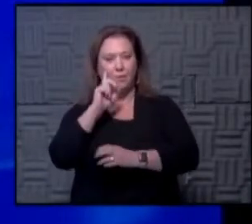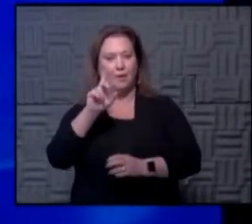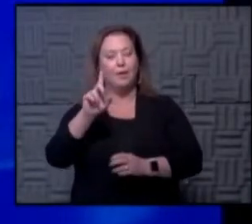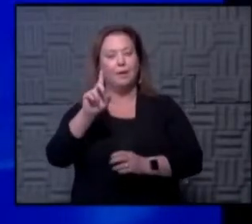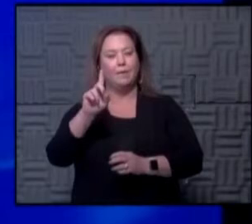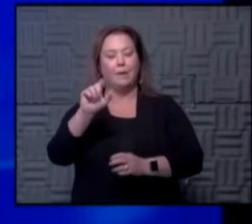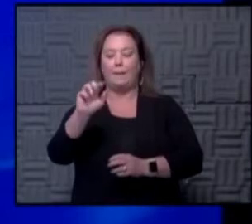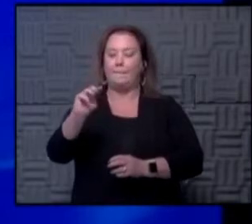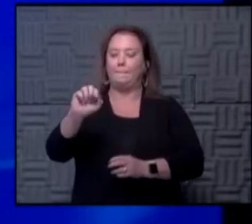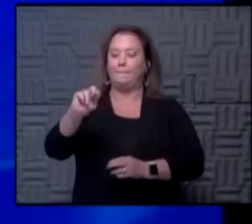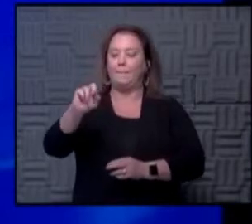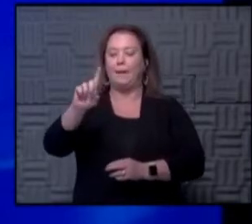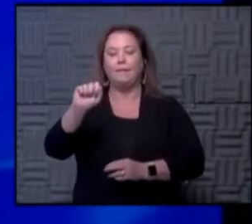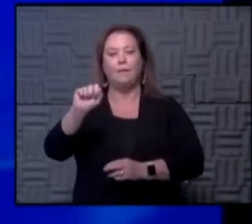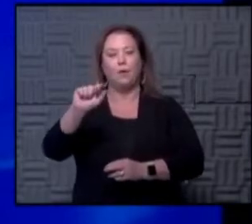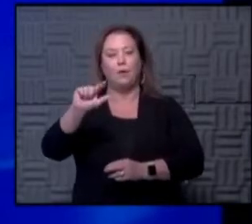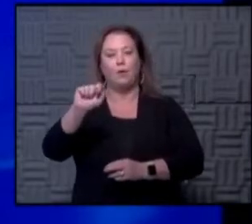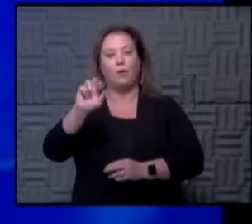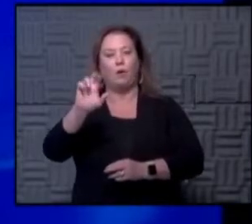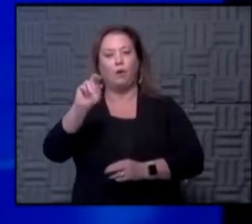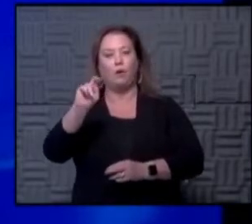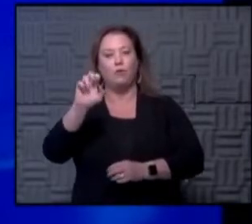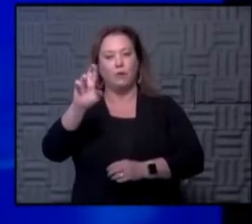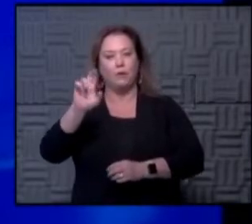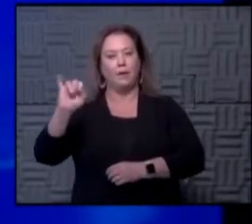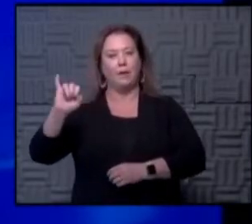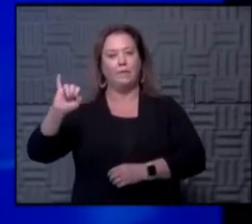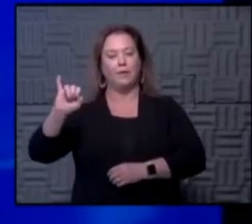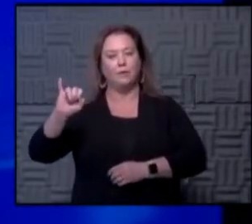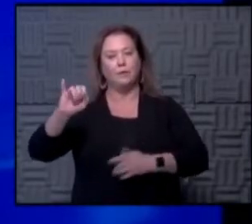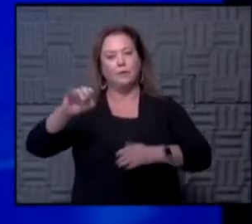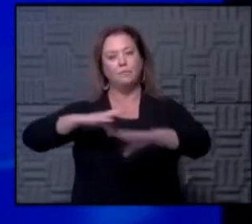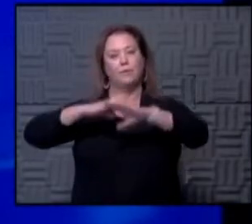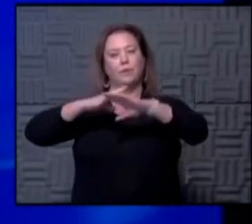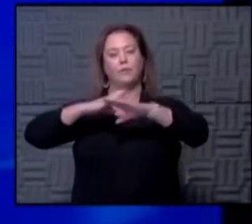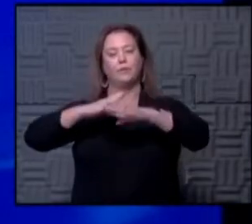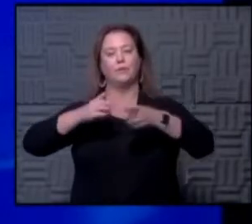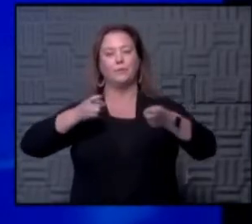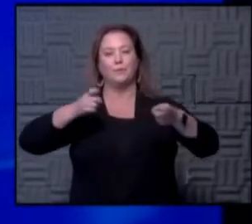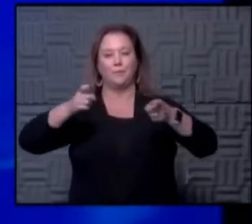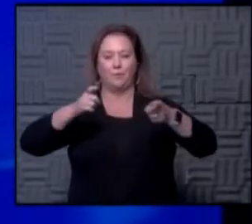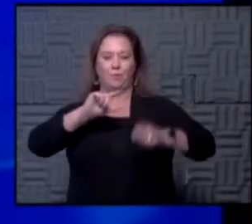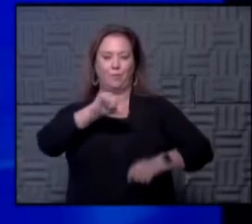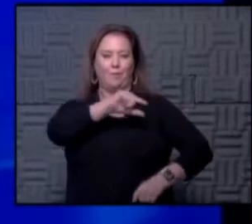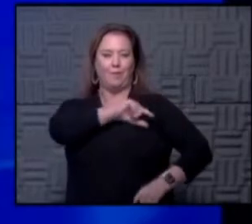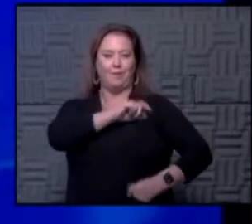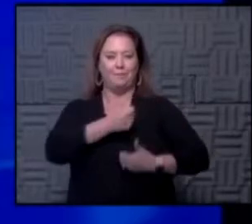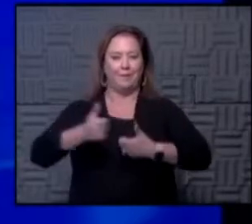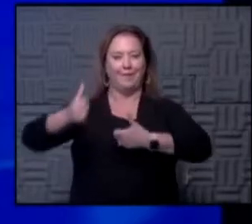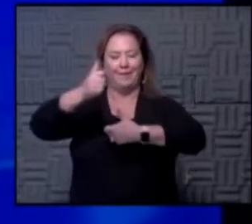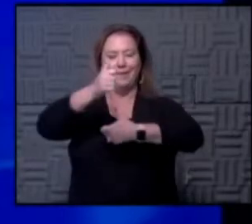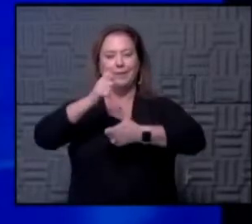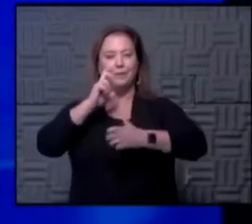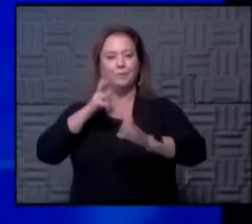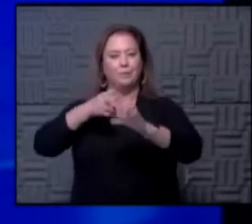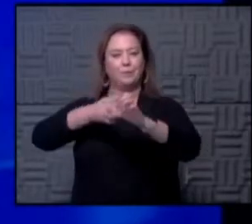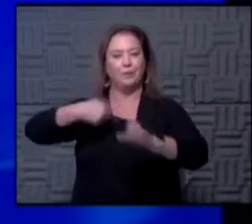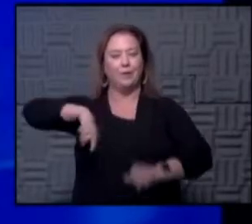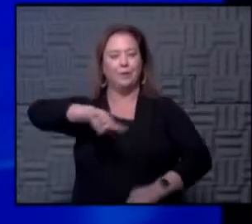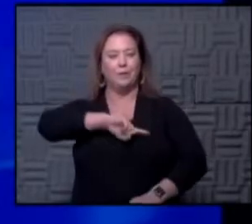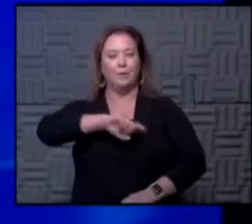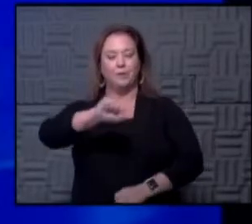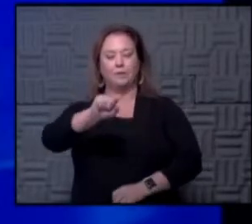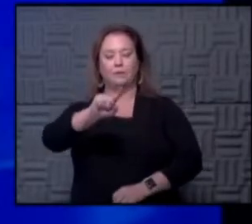our Director of Infection Prevention Control Quality Magnet. Lots of things. She'll be joining us from Studio B